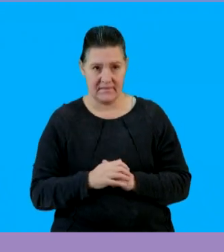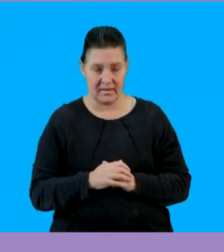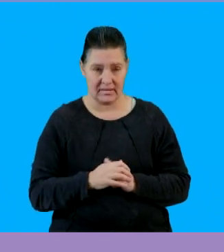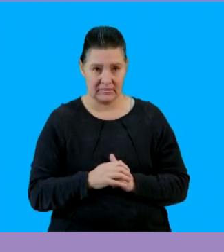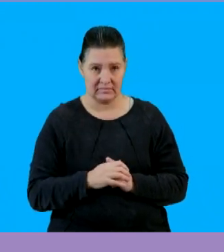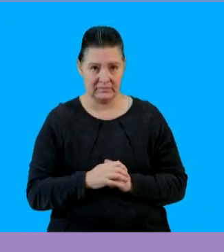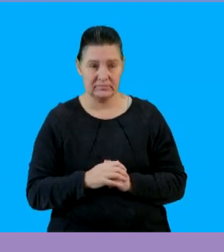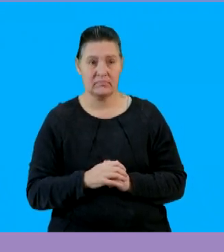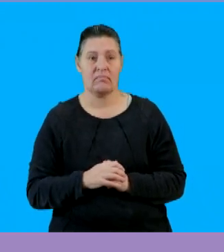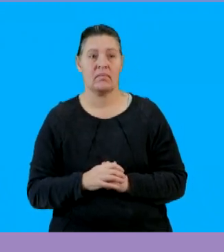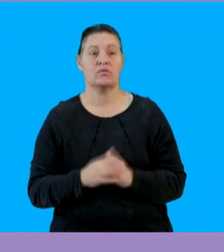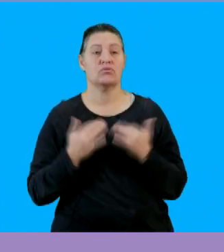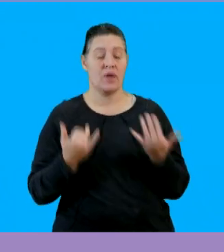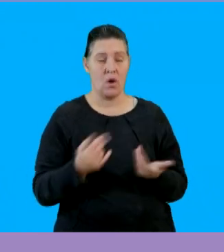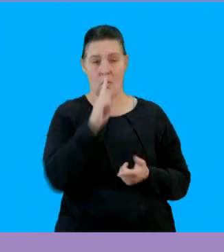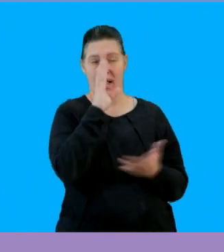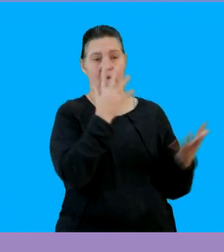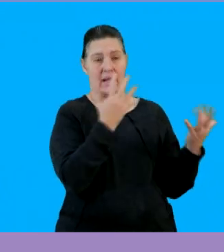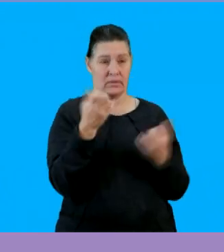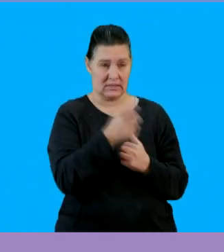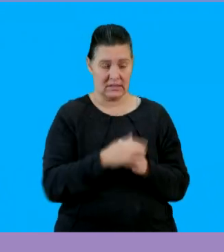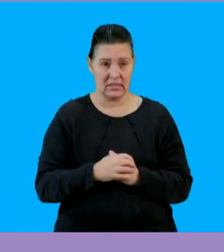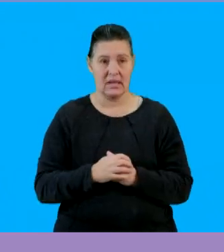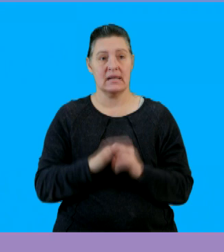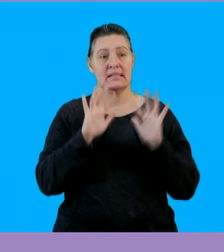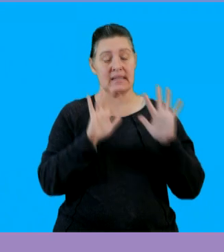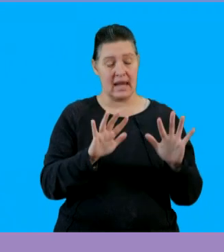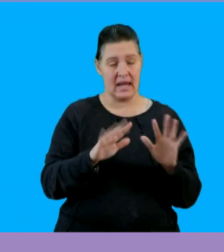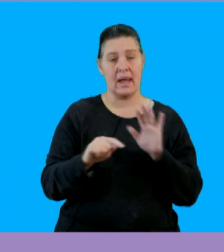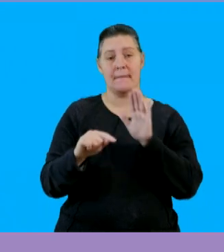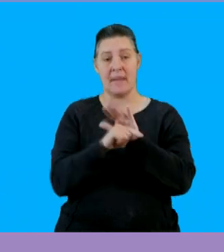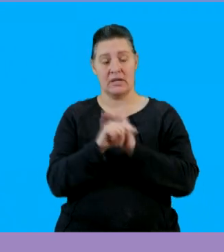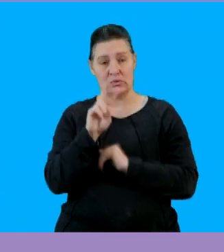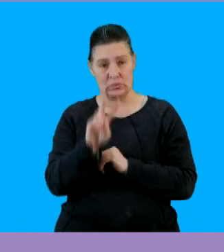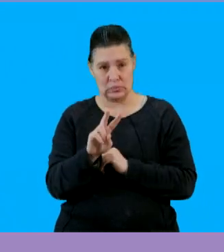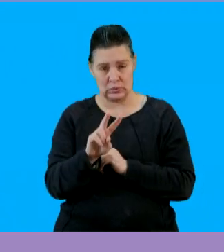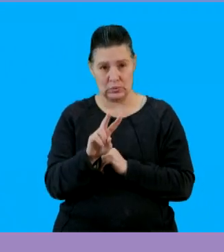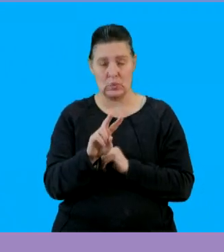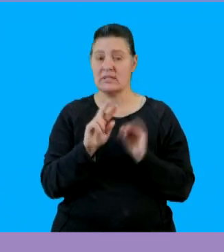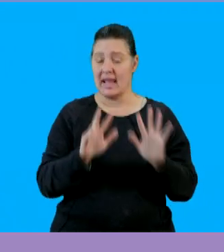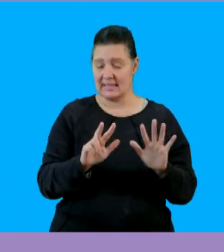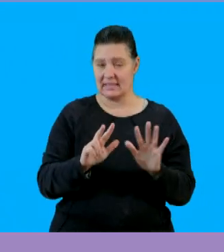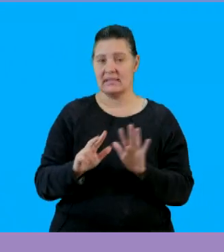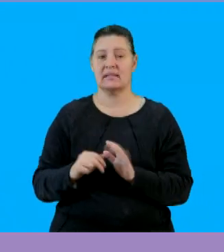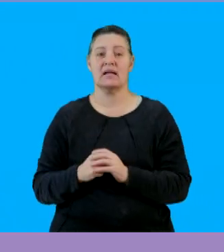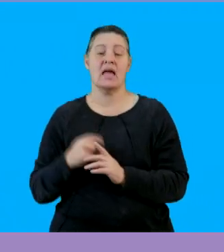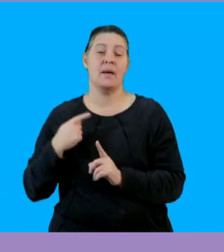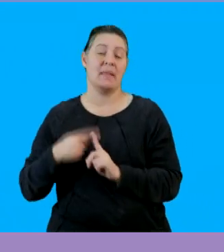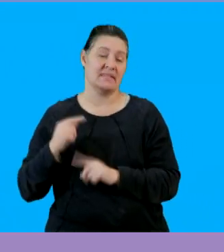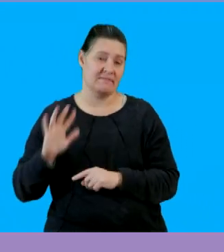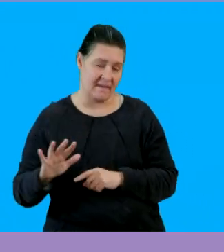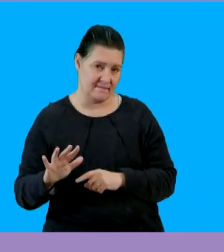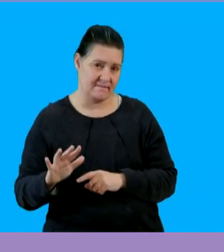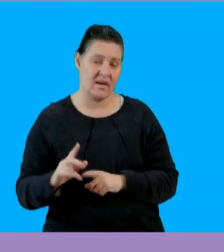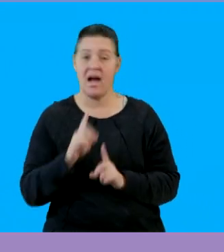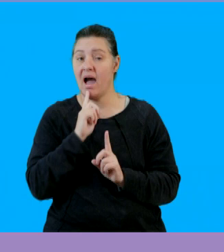to 5. That's the correct one. So let's calculate that. 10 minus 2, that is 8. And then when